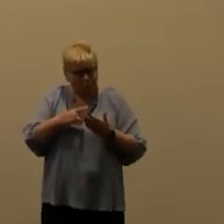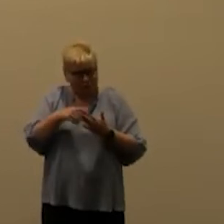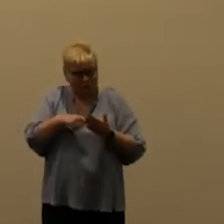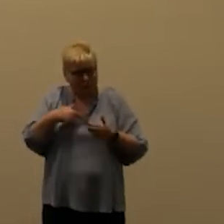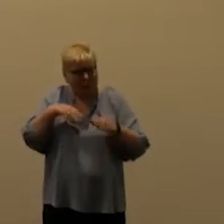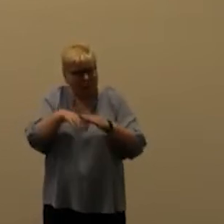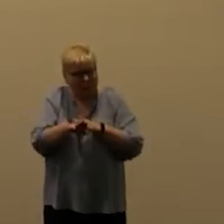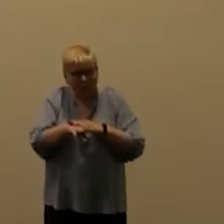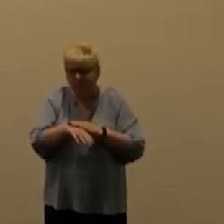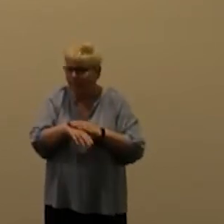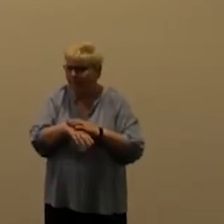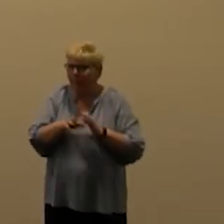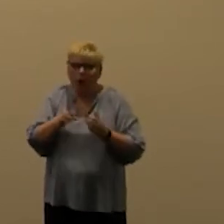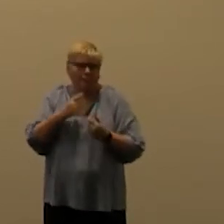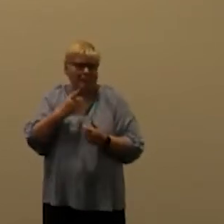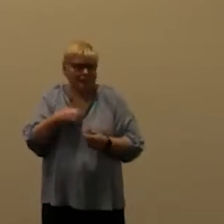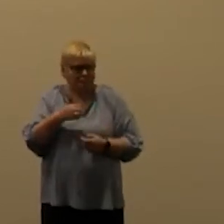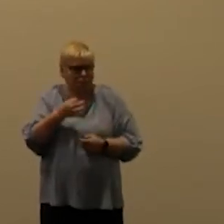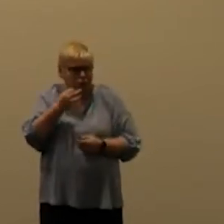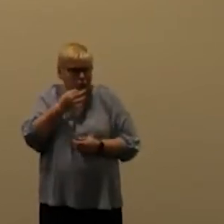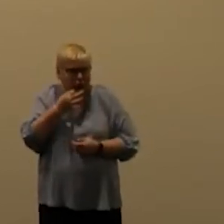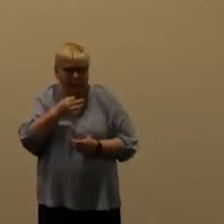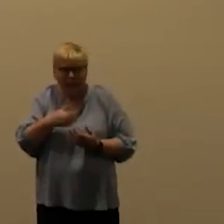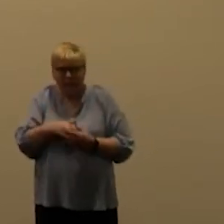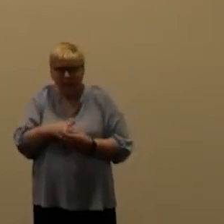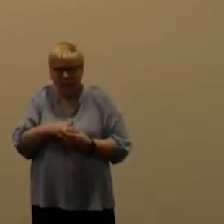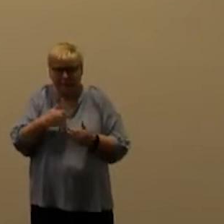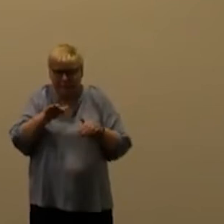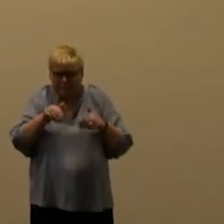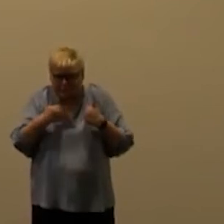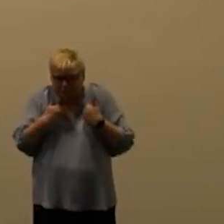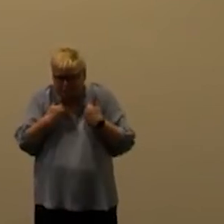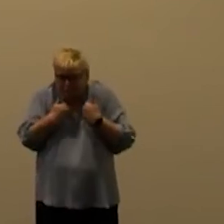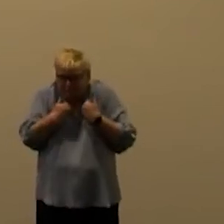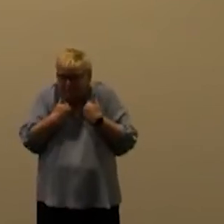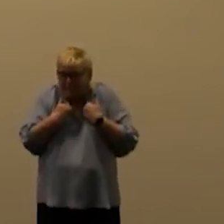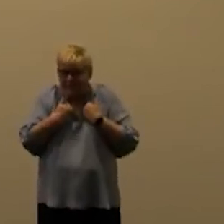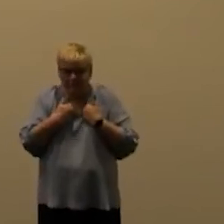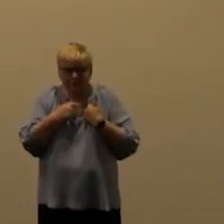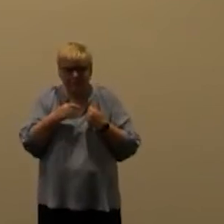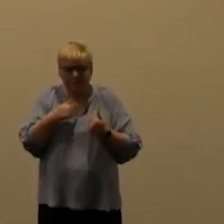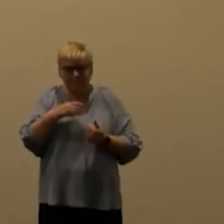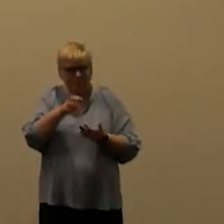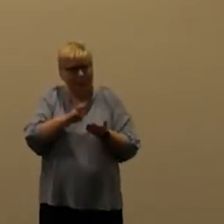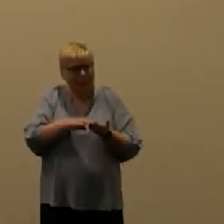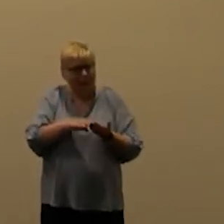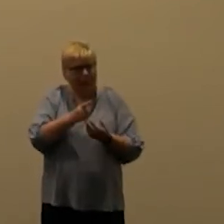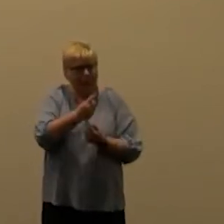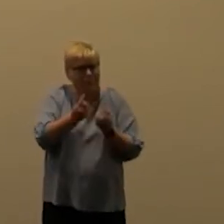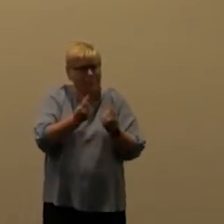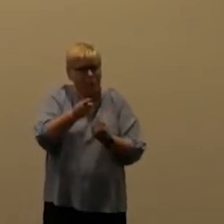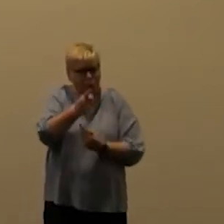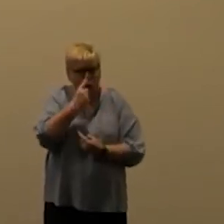say I'm shy or I'm not as demonstrative. As millennials, you could invite